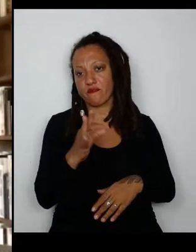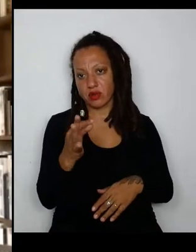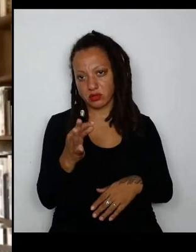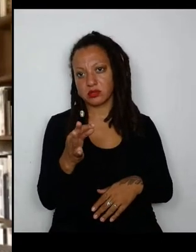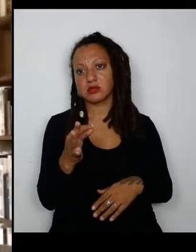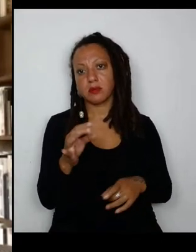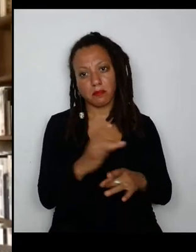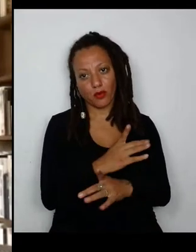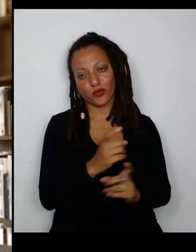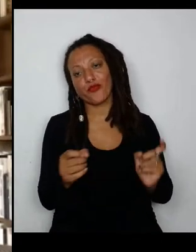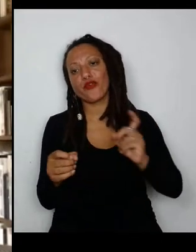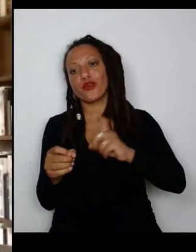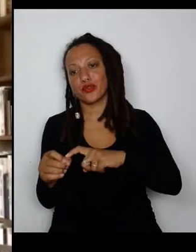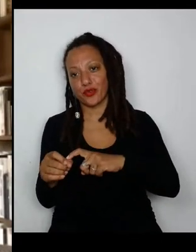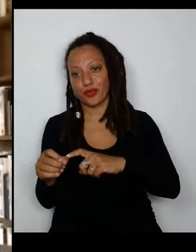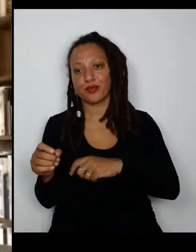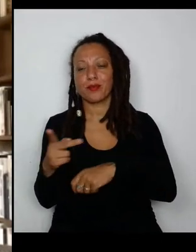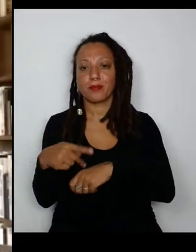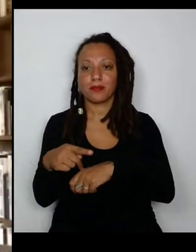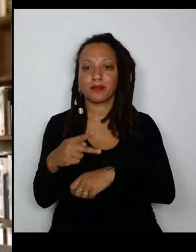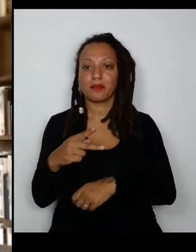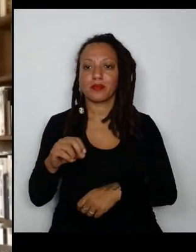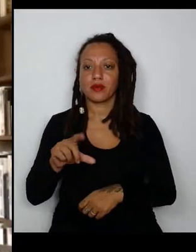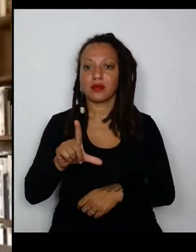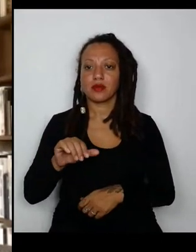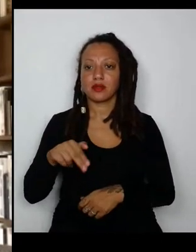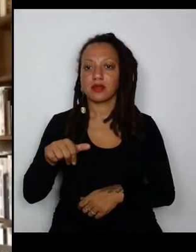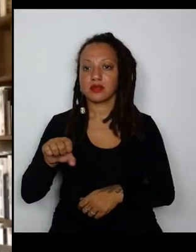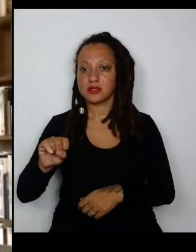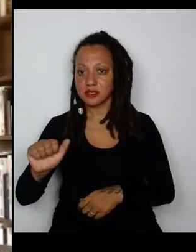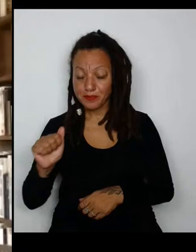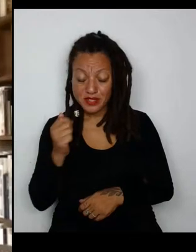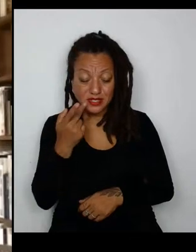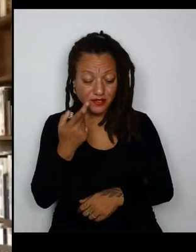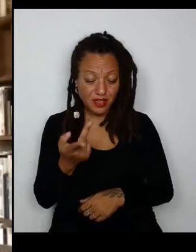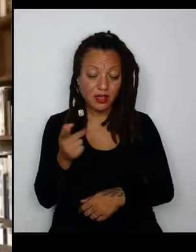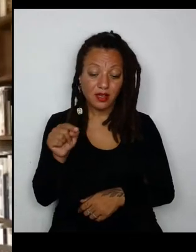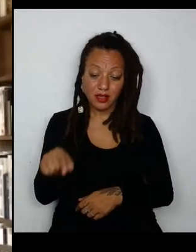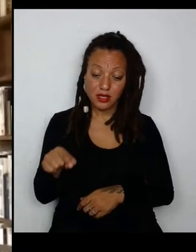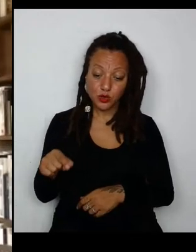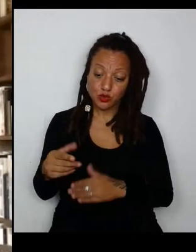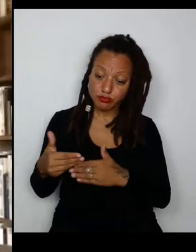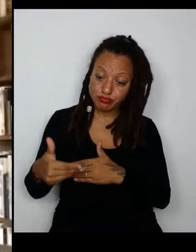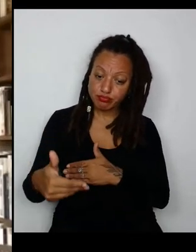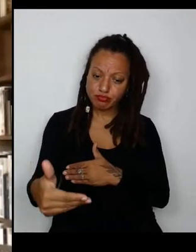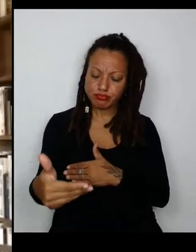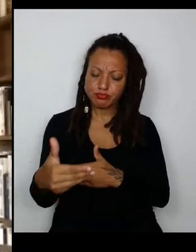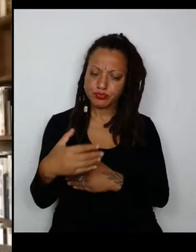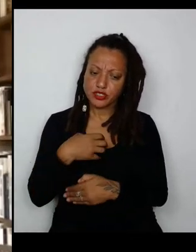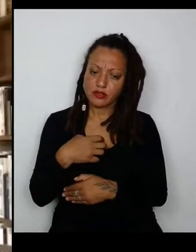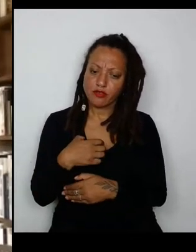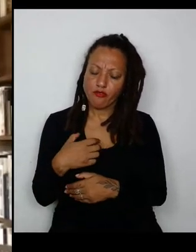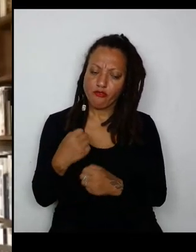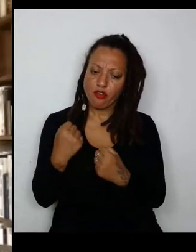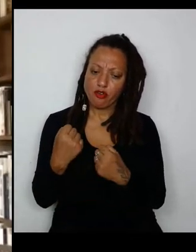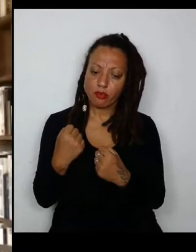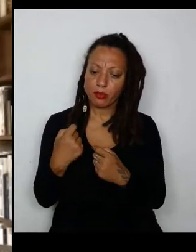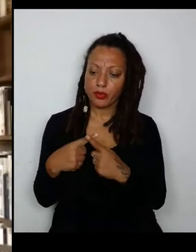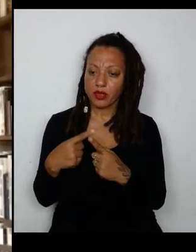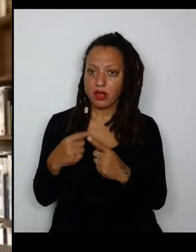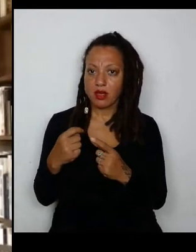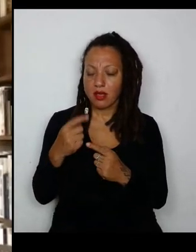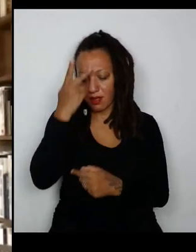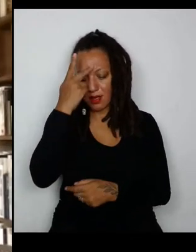strengthening and developing whereas initially his idea of himself as as other as somehow sort of sitting